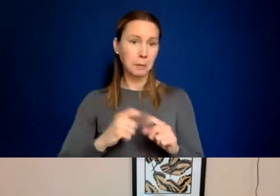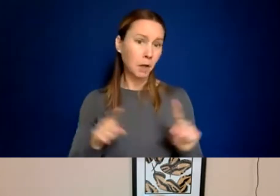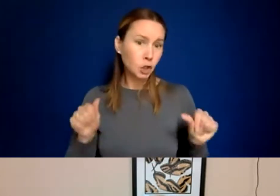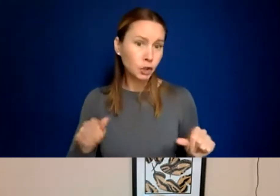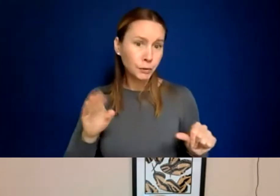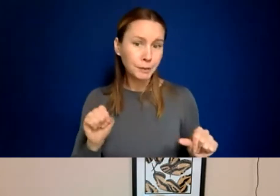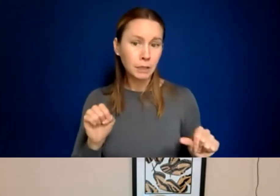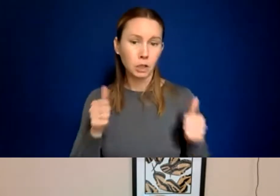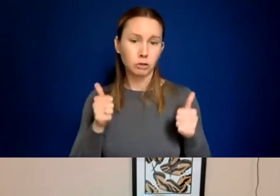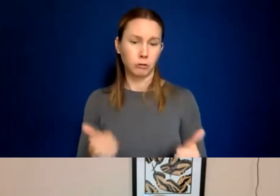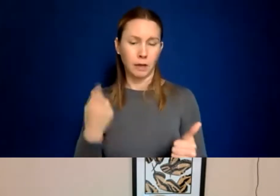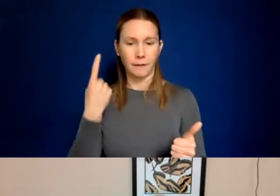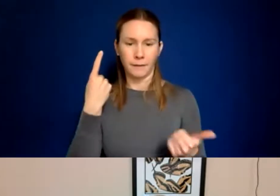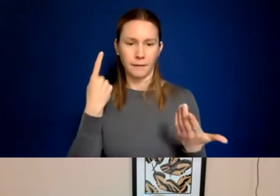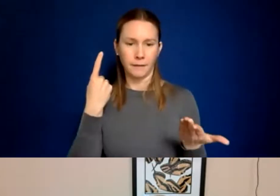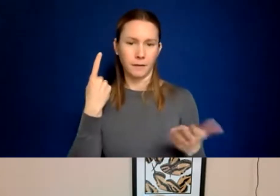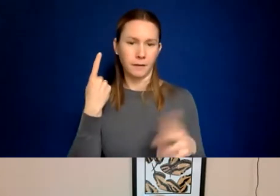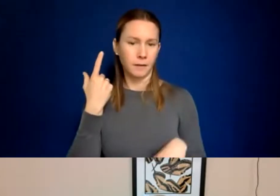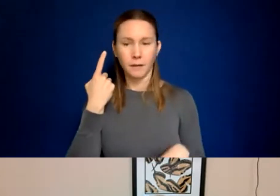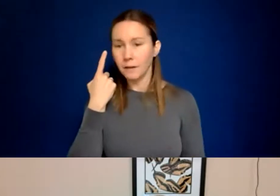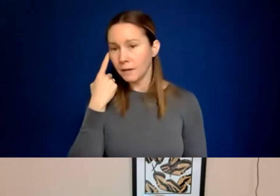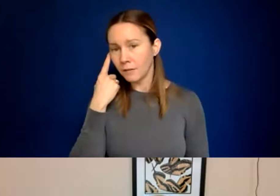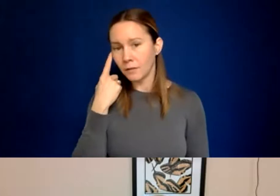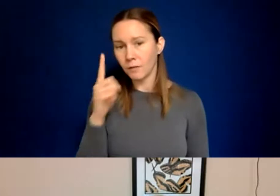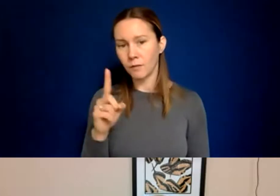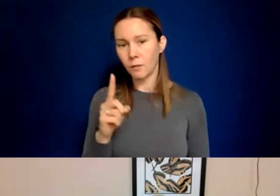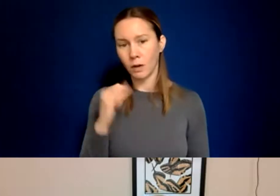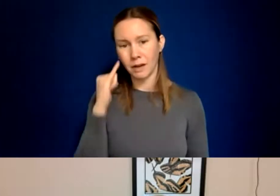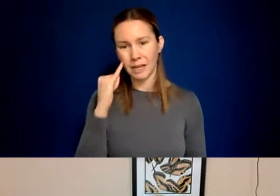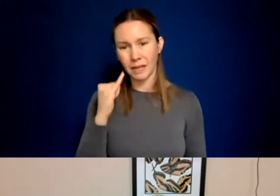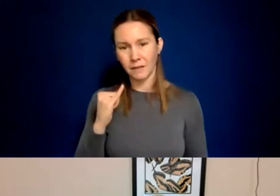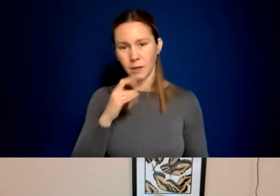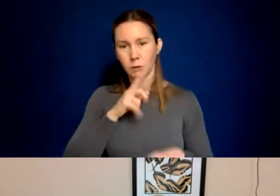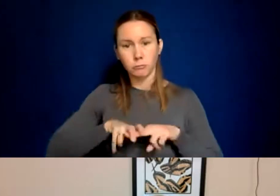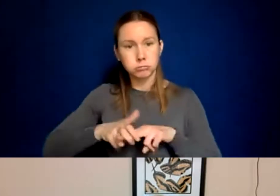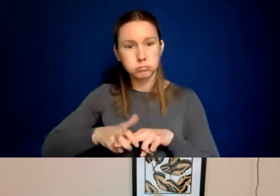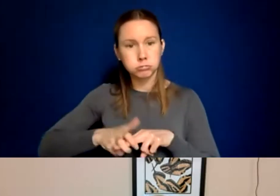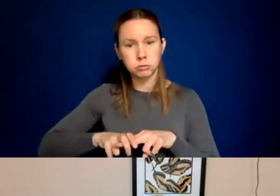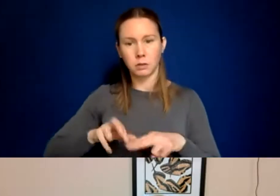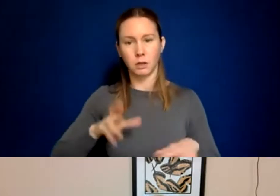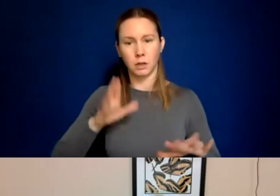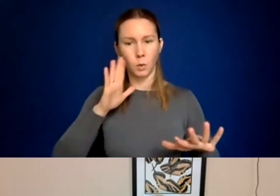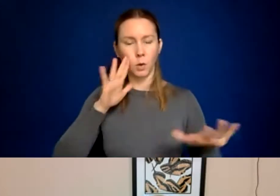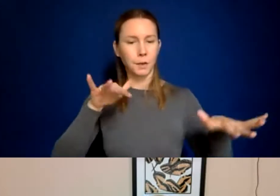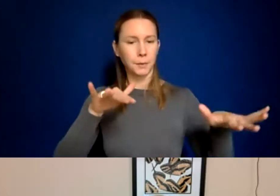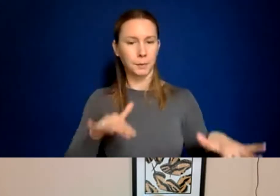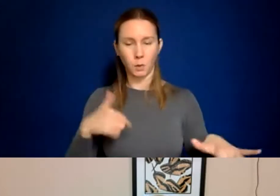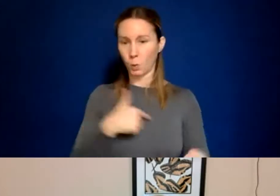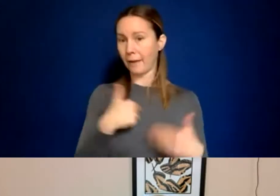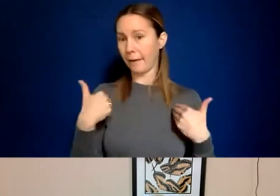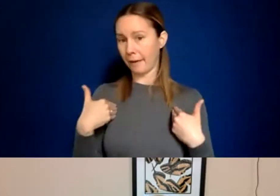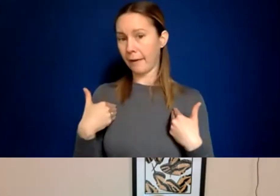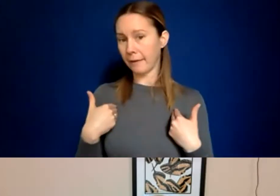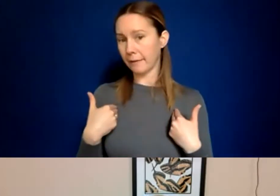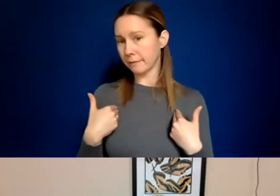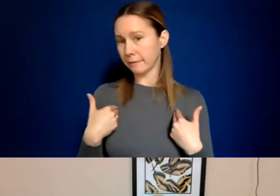great to mitigate anxiety or mitigate restlessness, for example. So we do have patients that